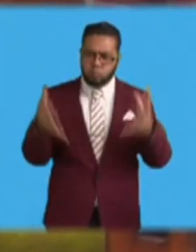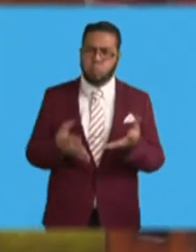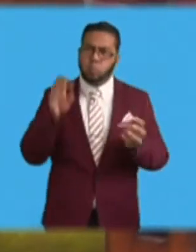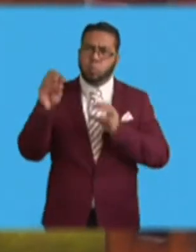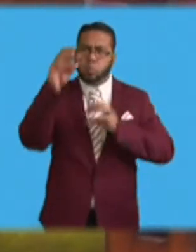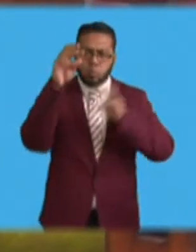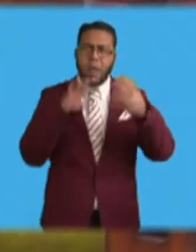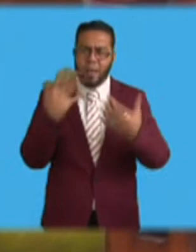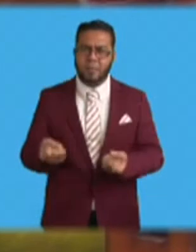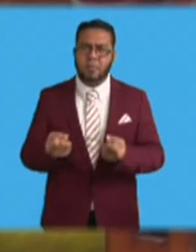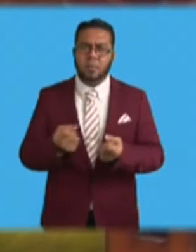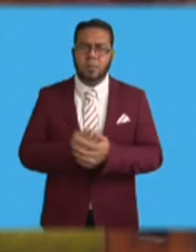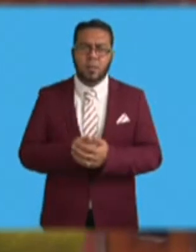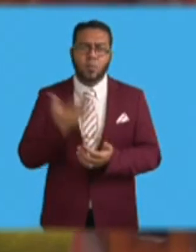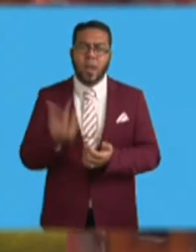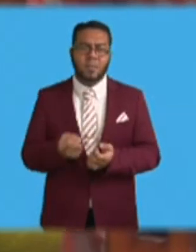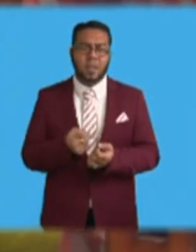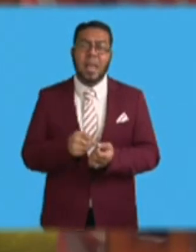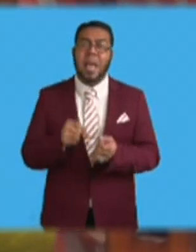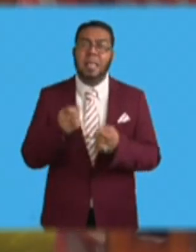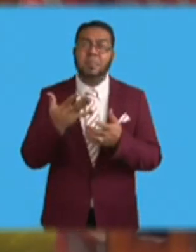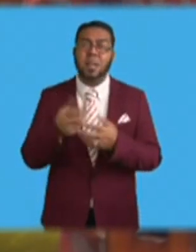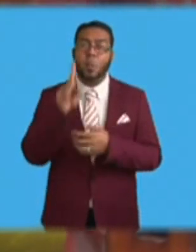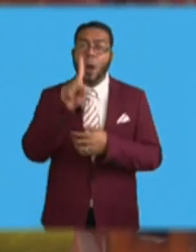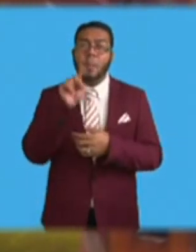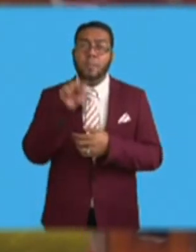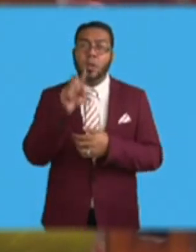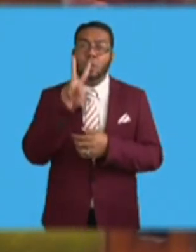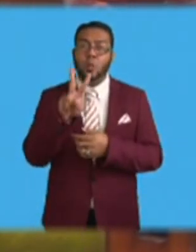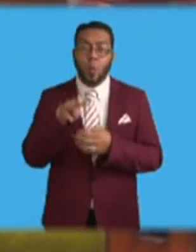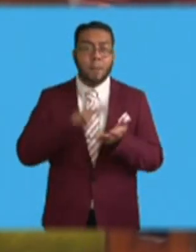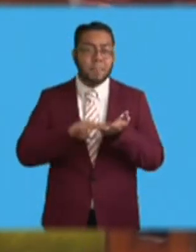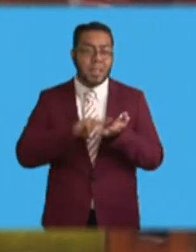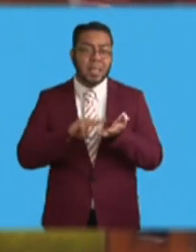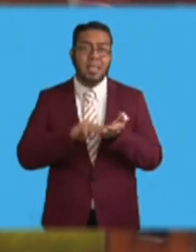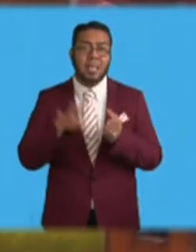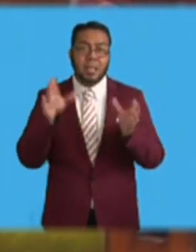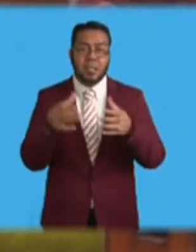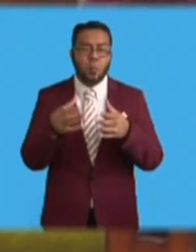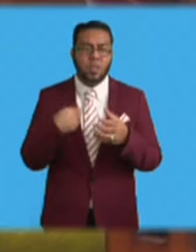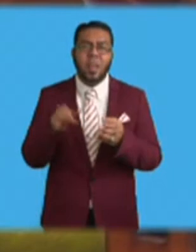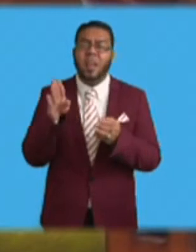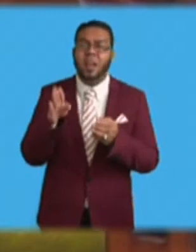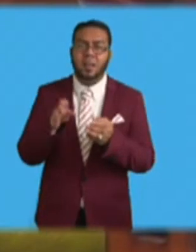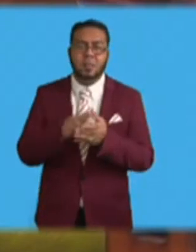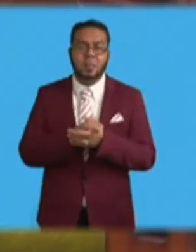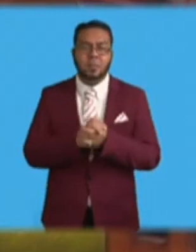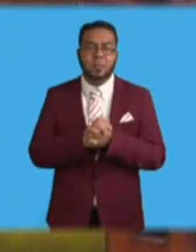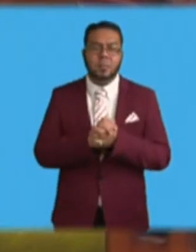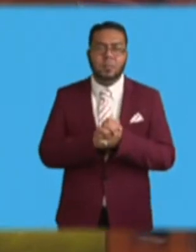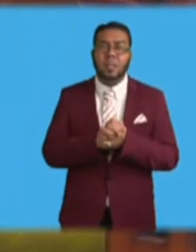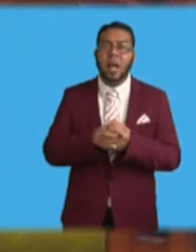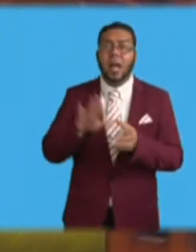outbreaks. There are an estimated 1.2 million cases annually worldwide, with deaths of around 135,000